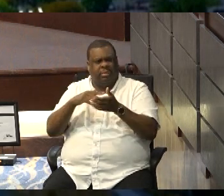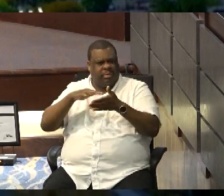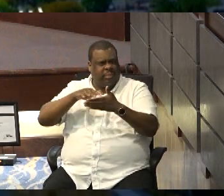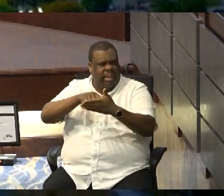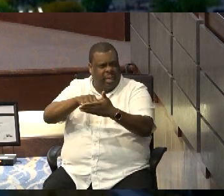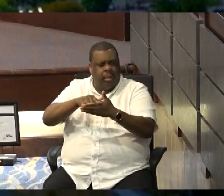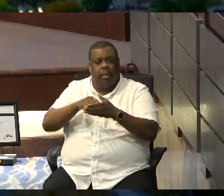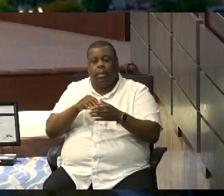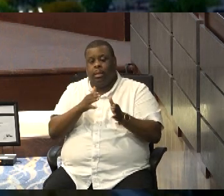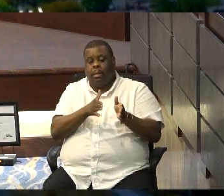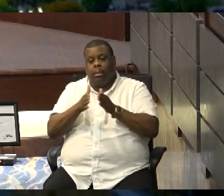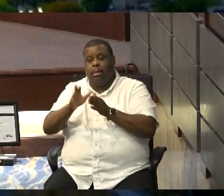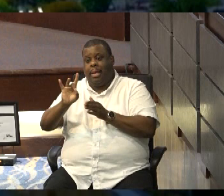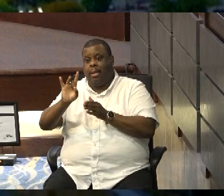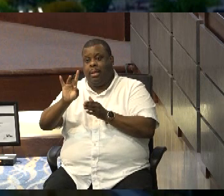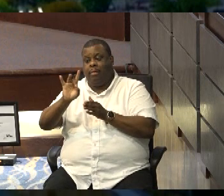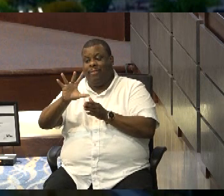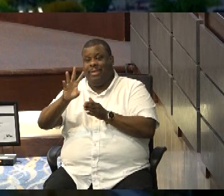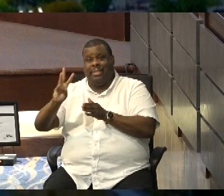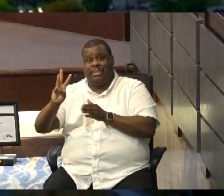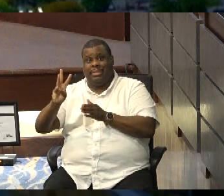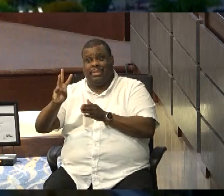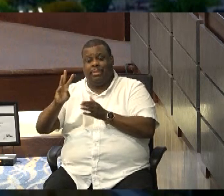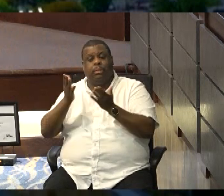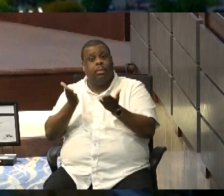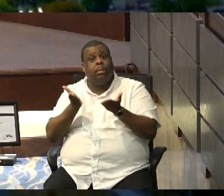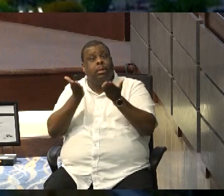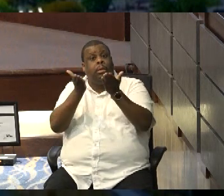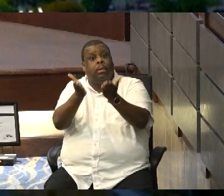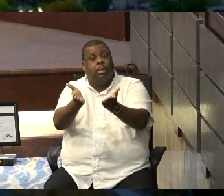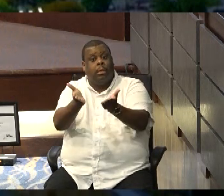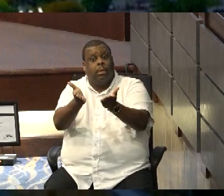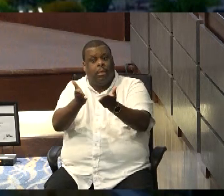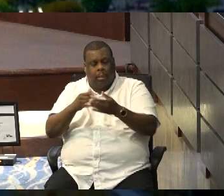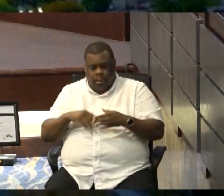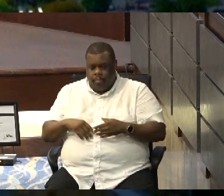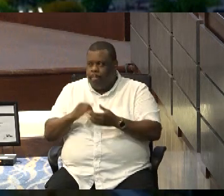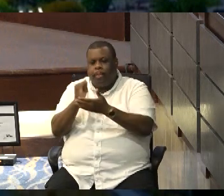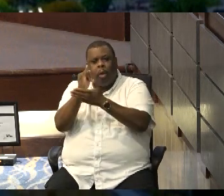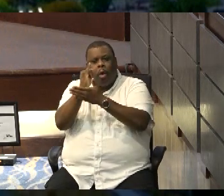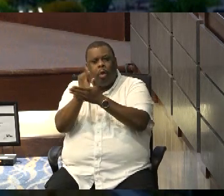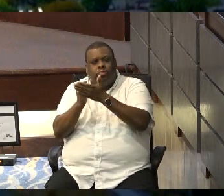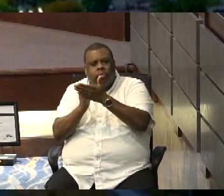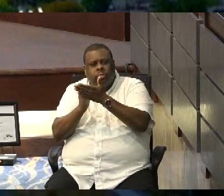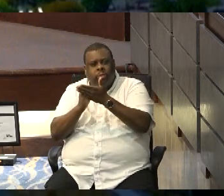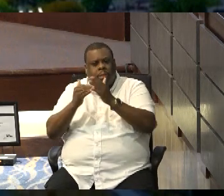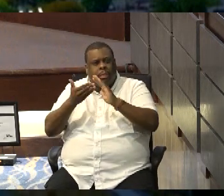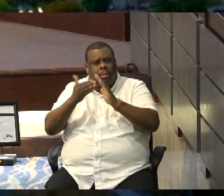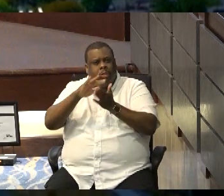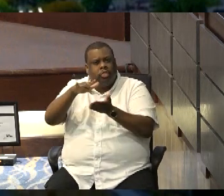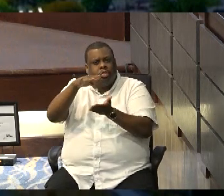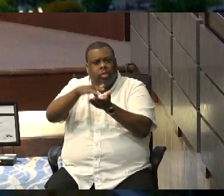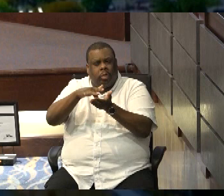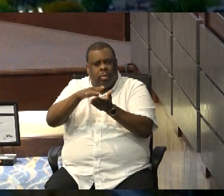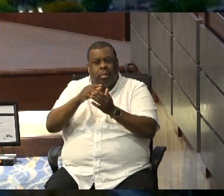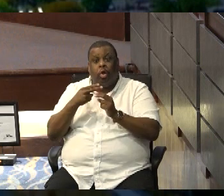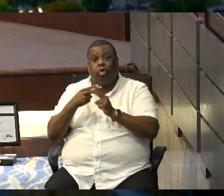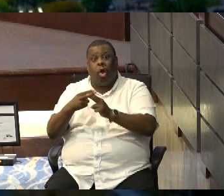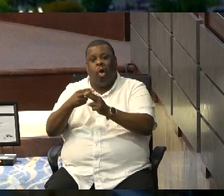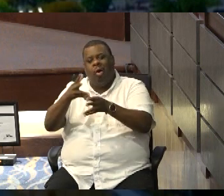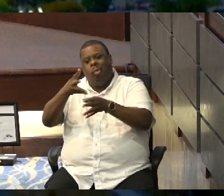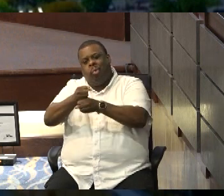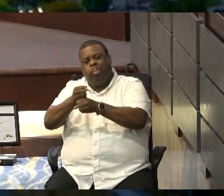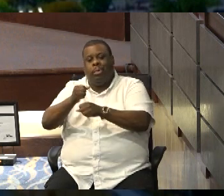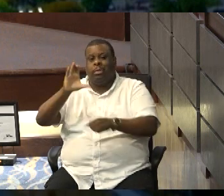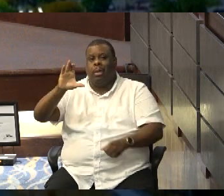and 8:56 being the proposed Culture, Arts, and Performance Center. We're calling it the CAP now, people.